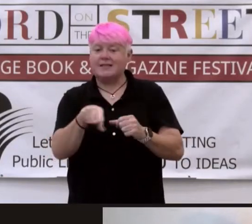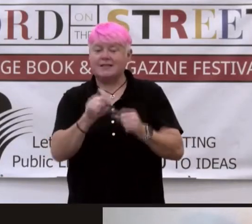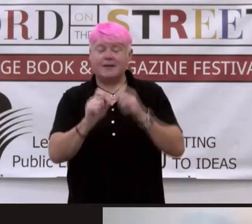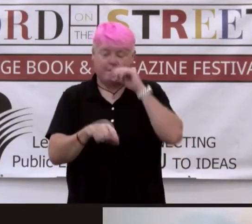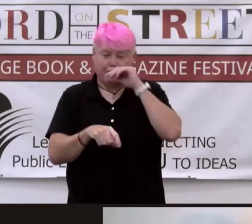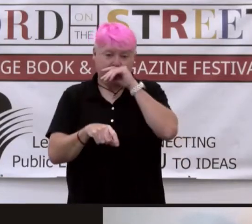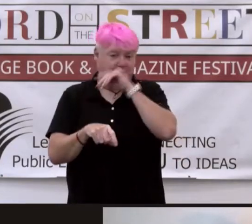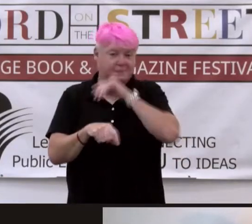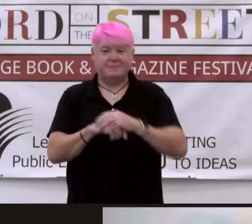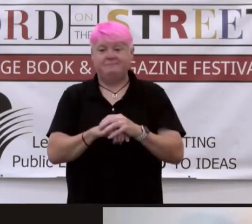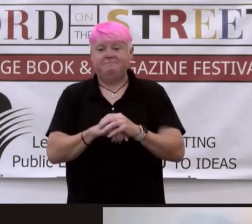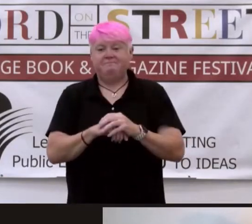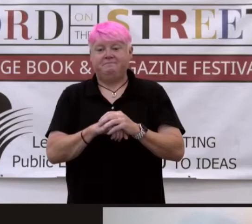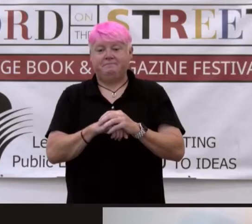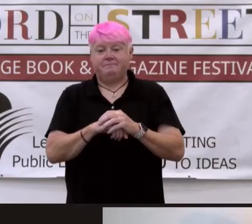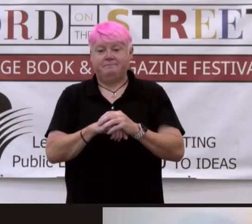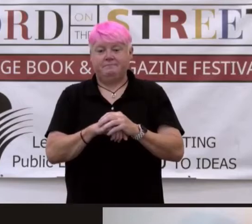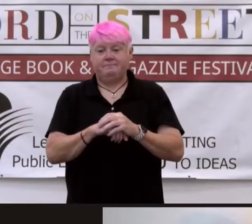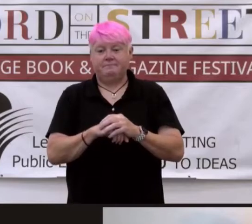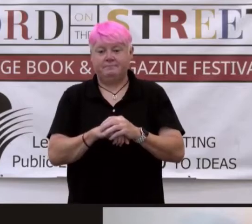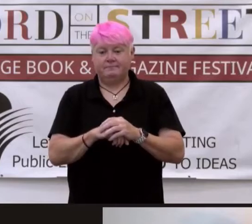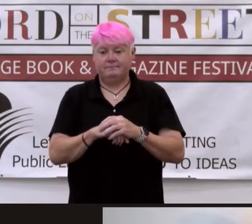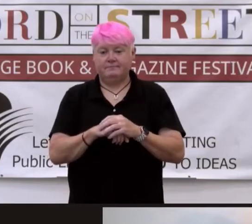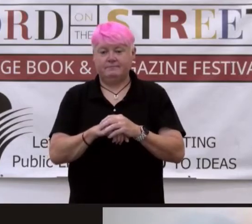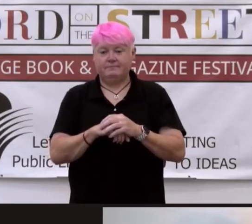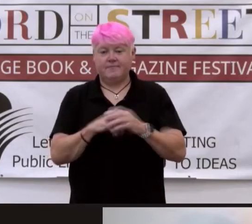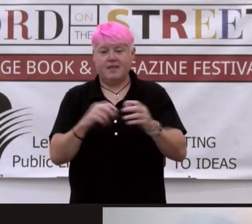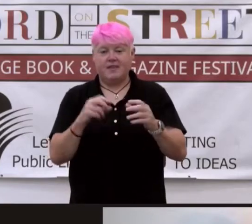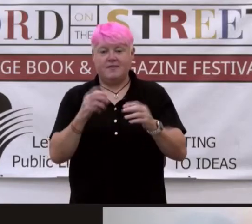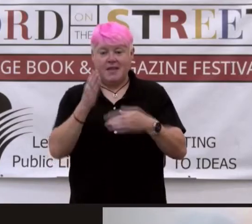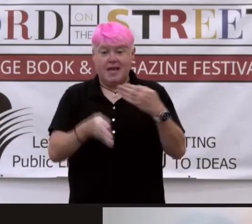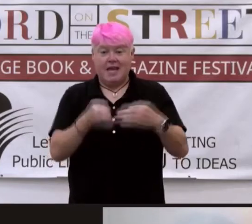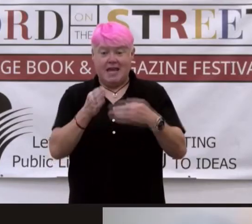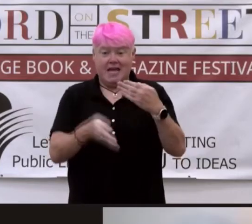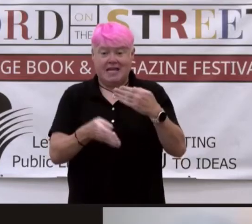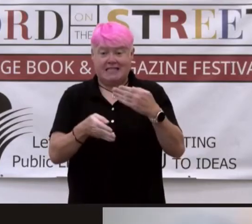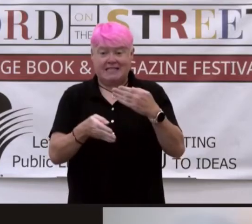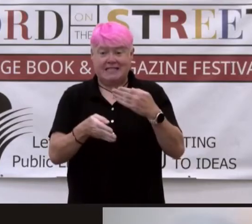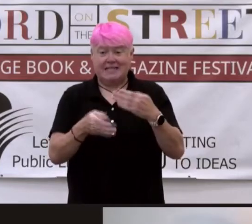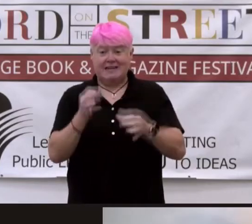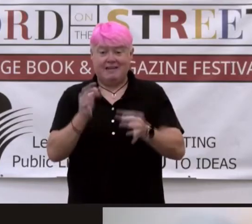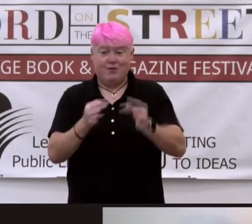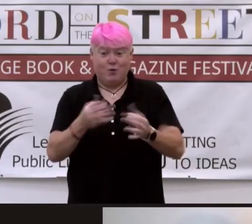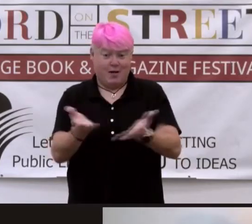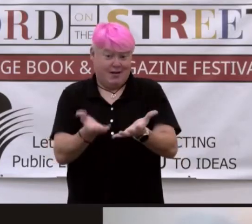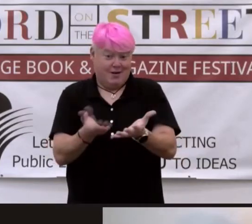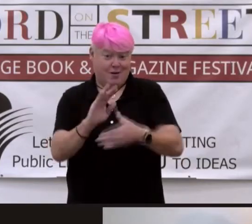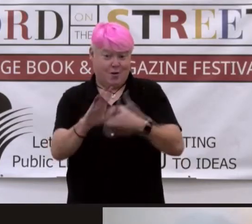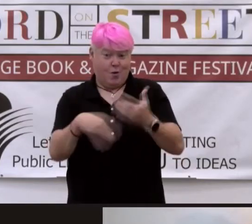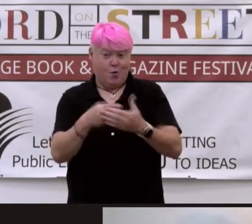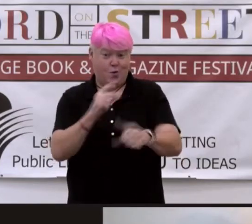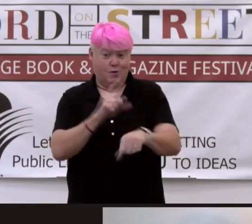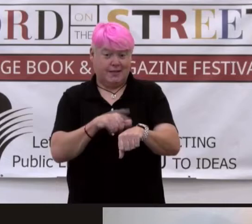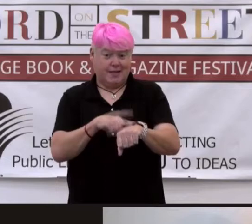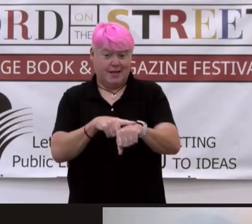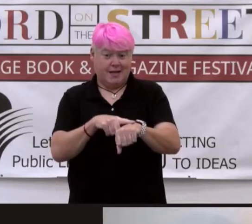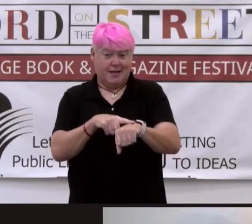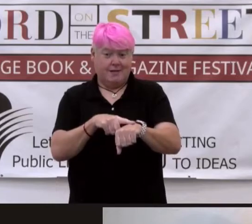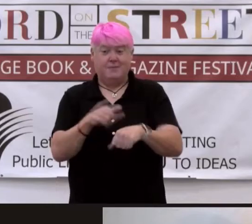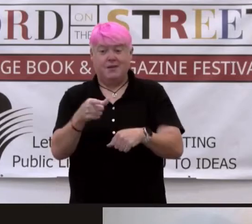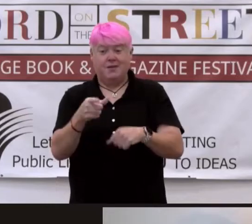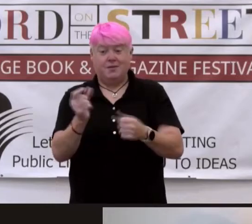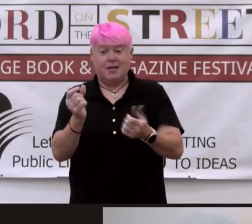to answer. And at the very end of the session, if you stick around for the whole time, this is your incentive, I have a copy